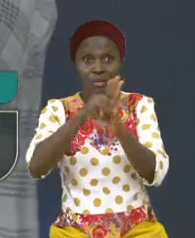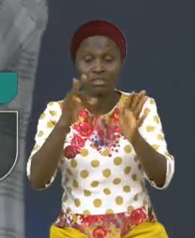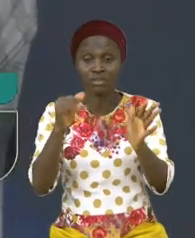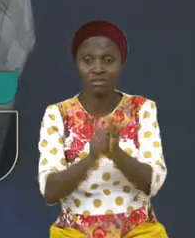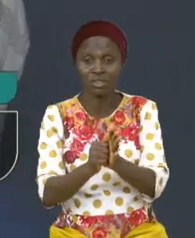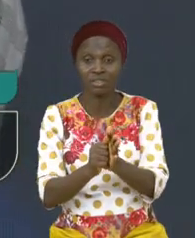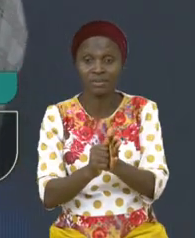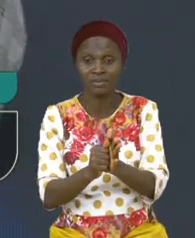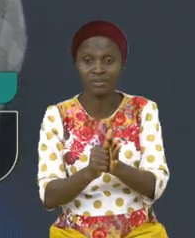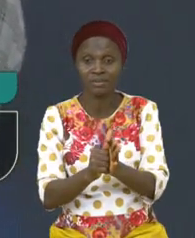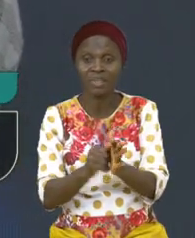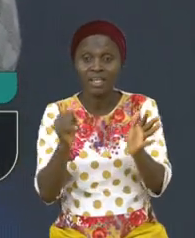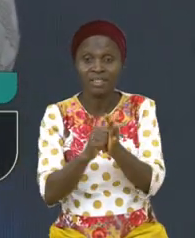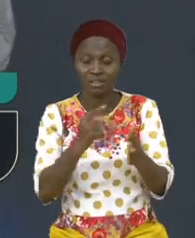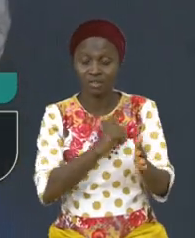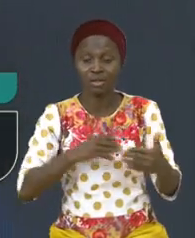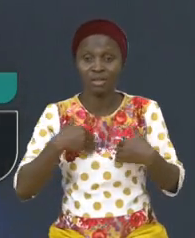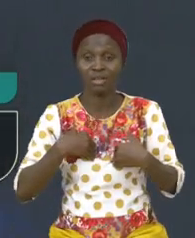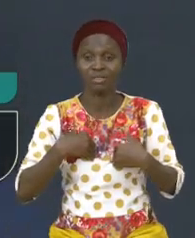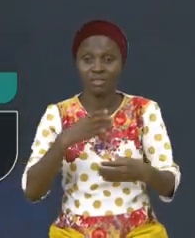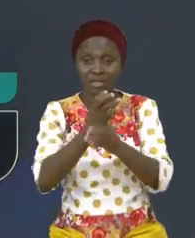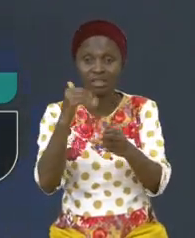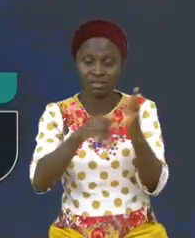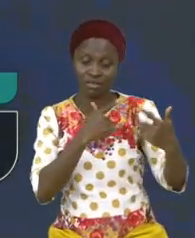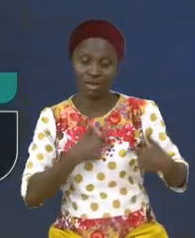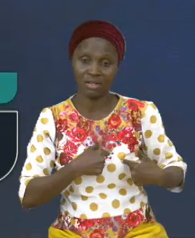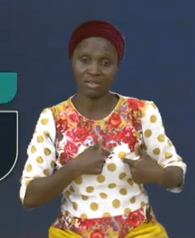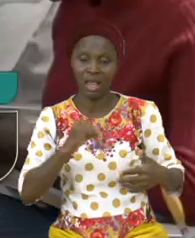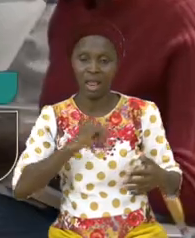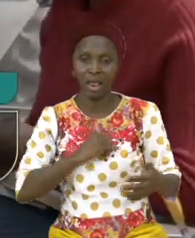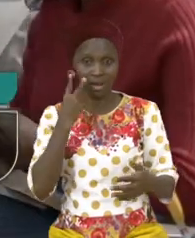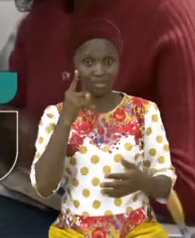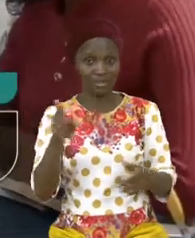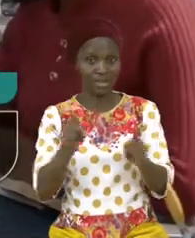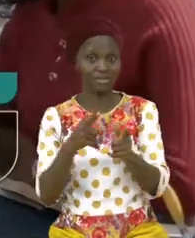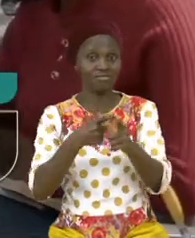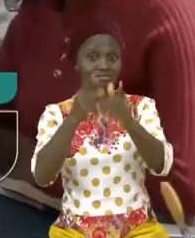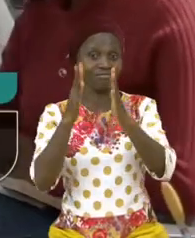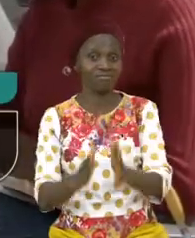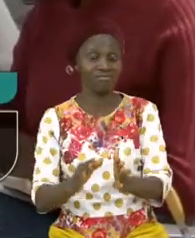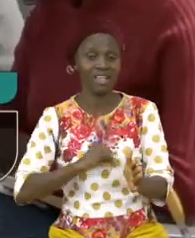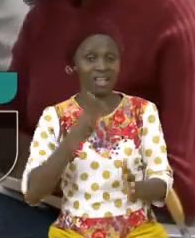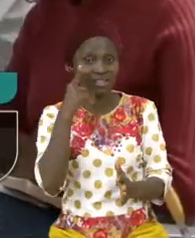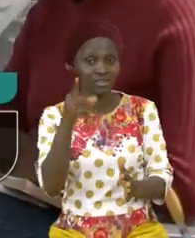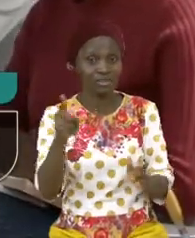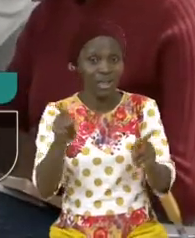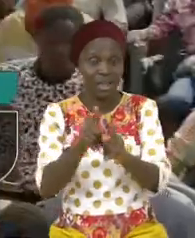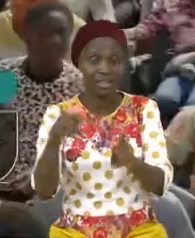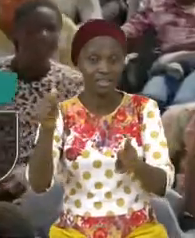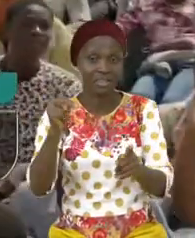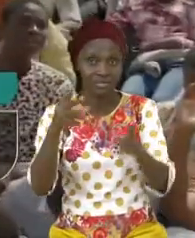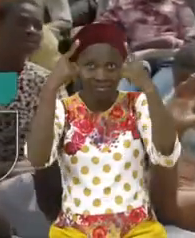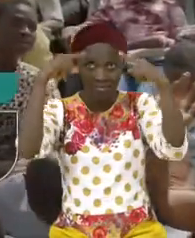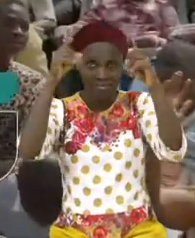has painted in your heart. I see you a runner. I see you an achiever.